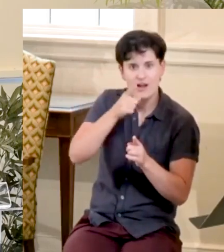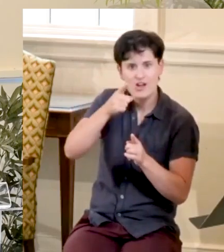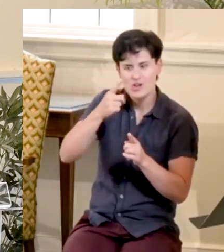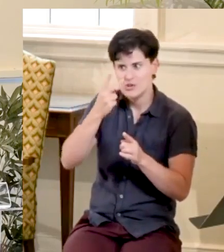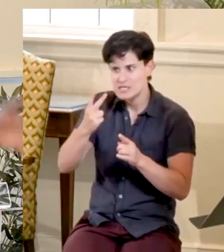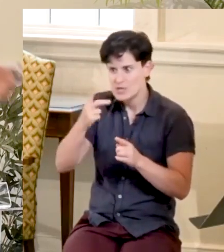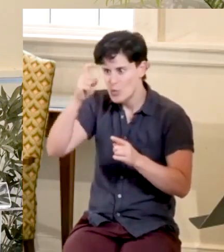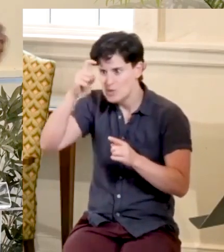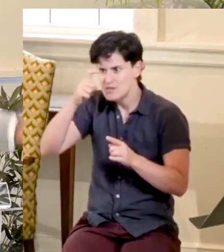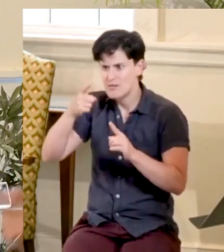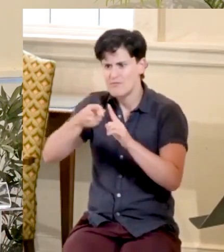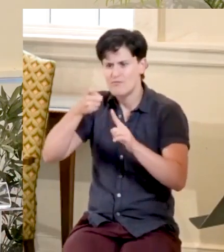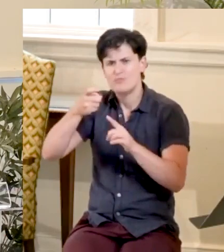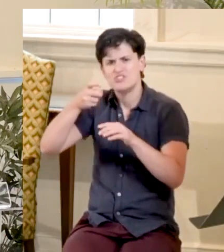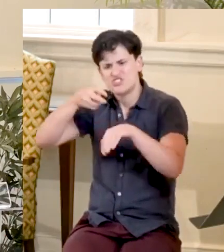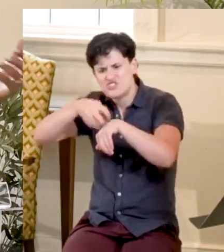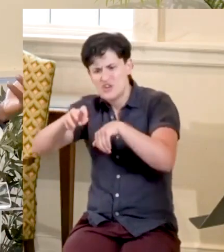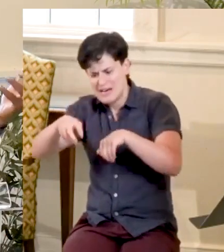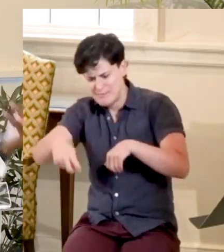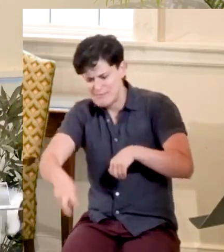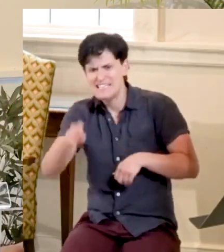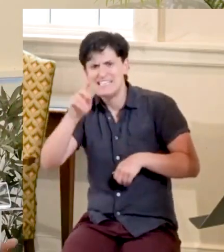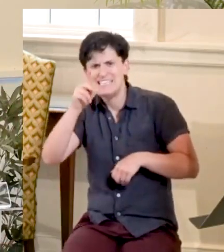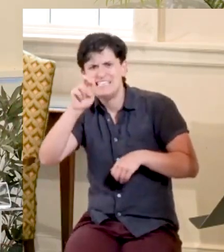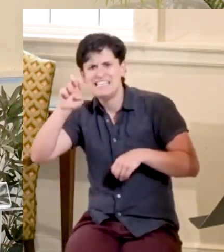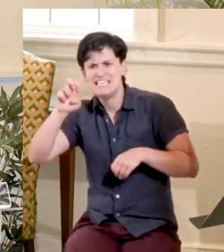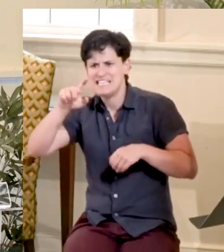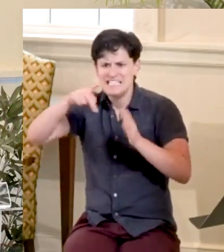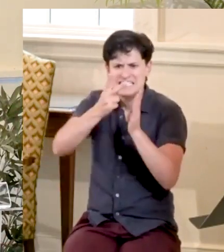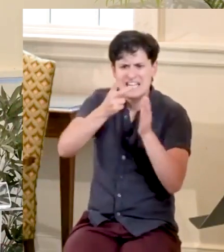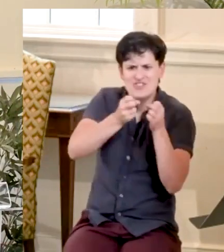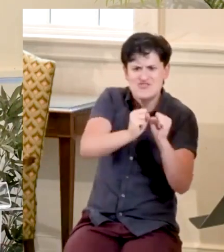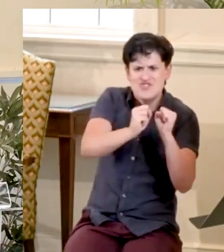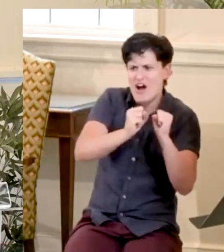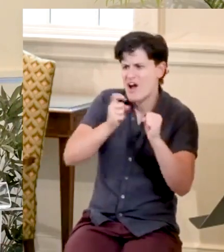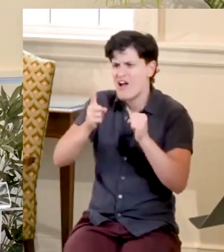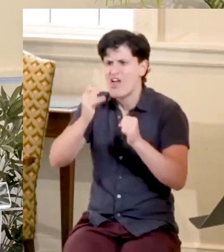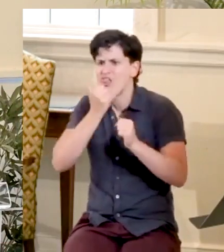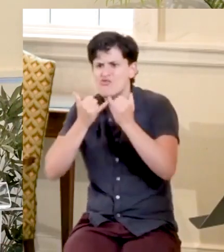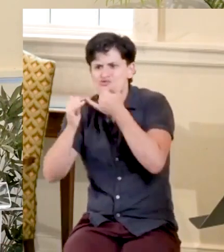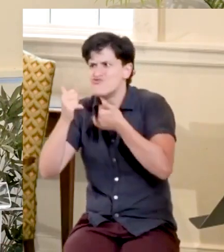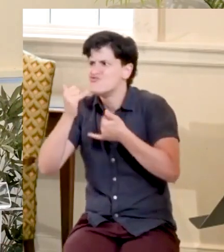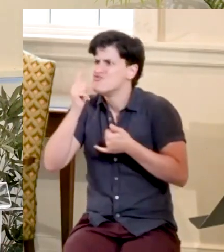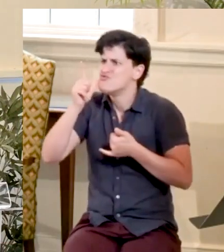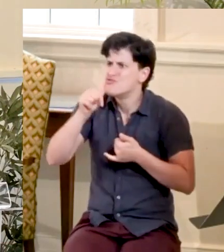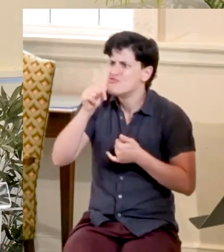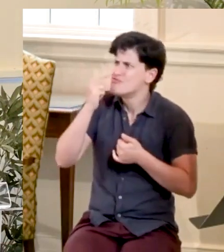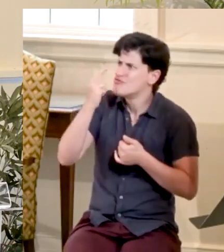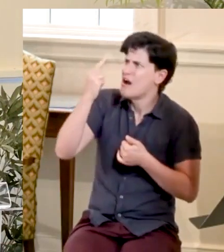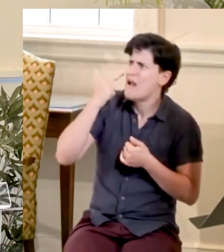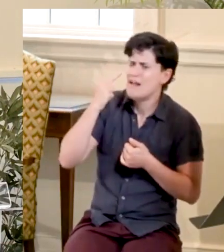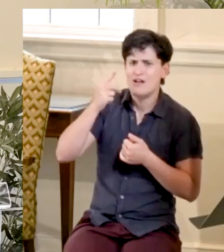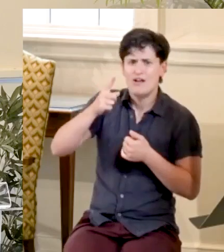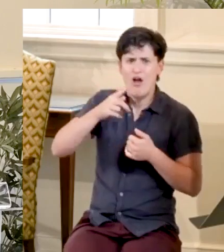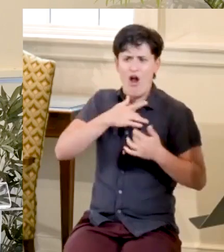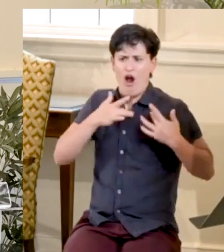and second tries, through regret and struggle, through heartbreak and through